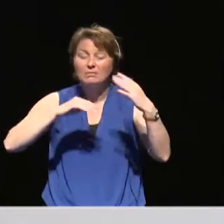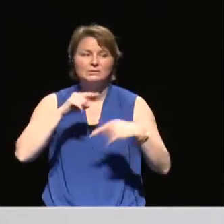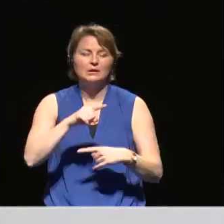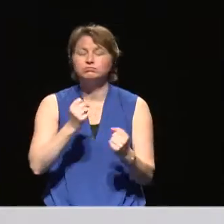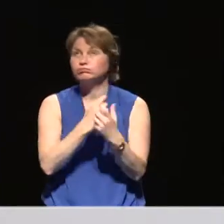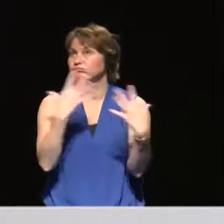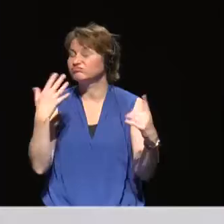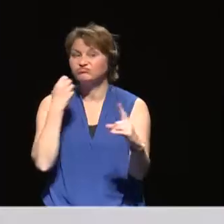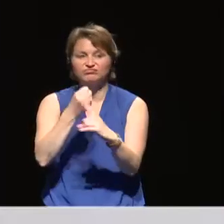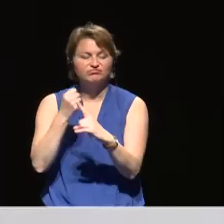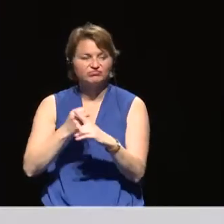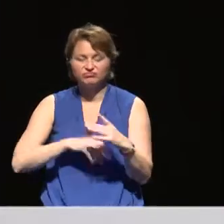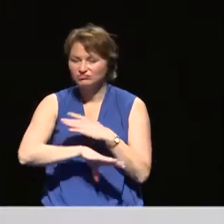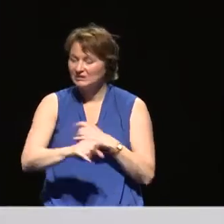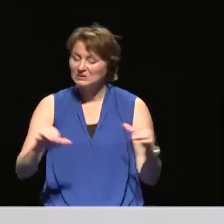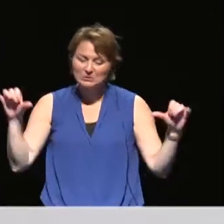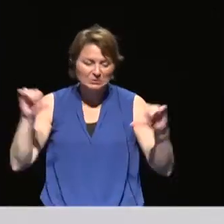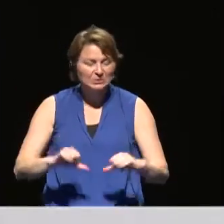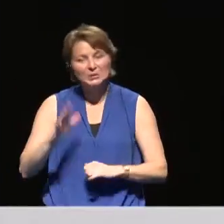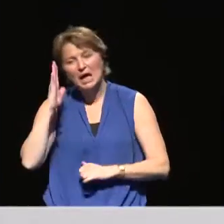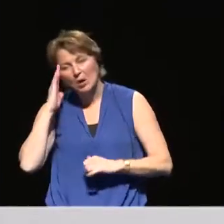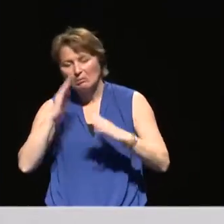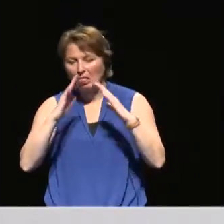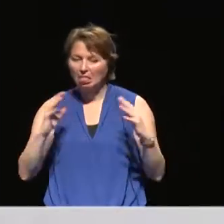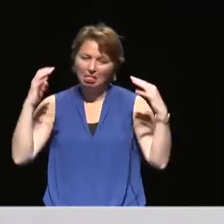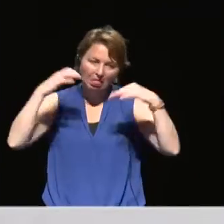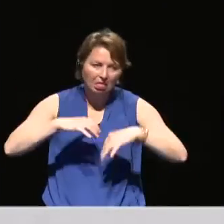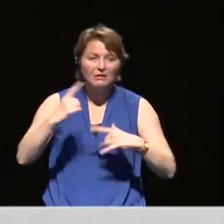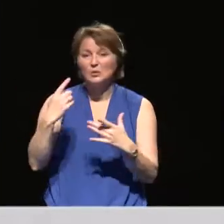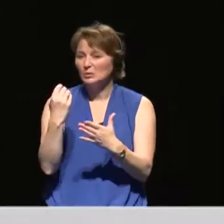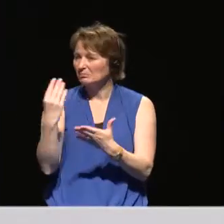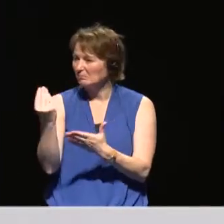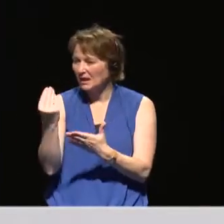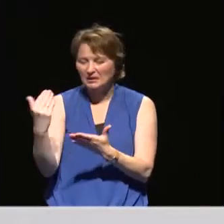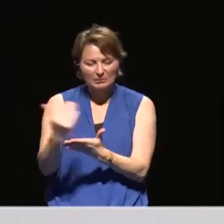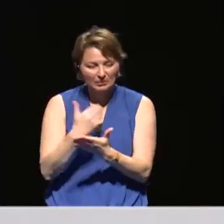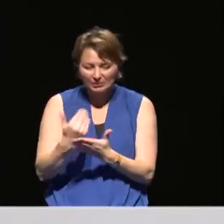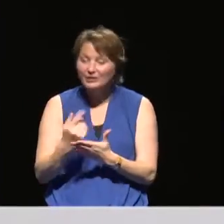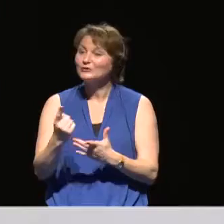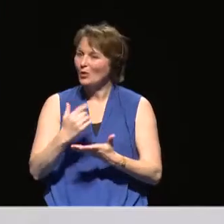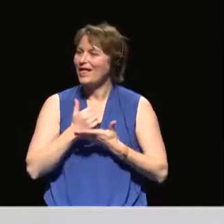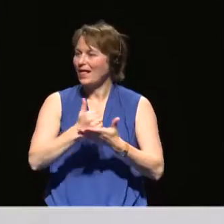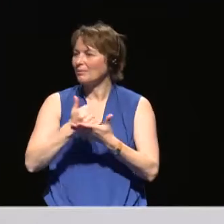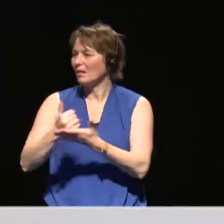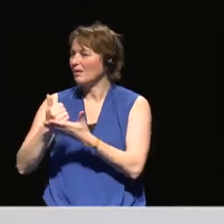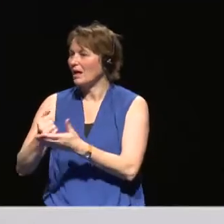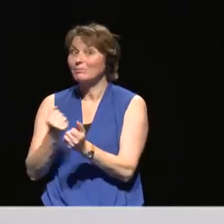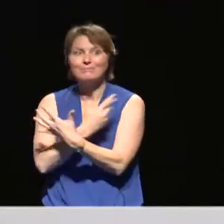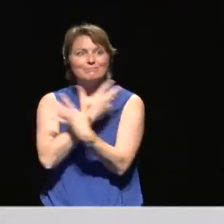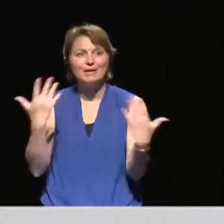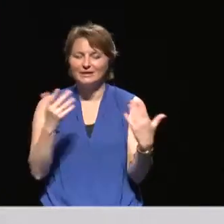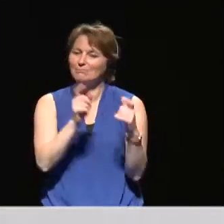live in appalling conditions. And as a result of this legal advice that we provide to victims, we have been able to help hundreds of migrant